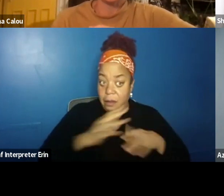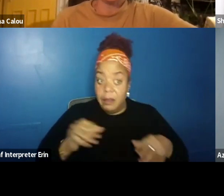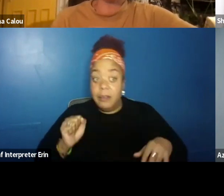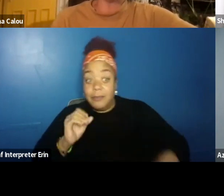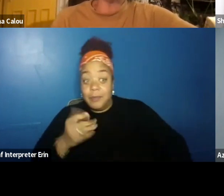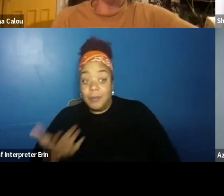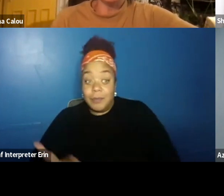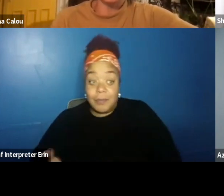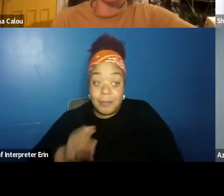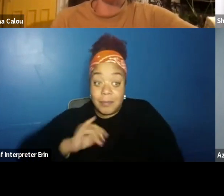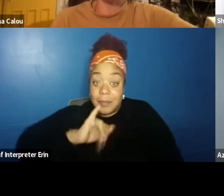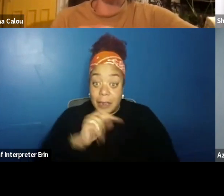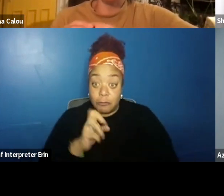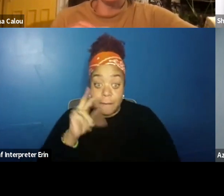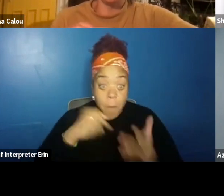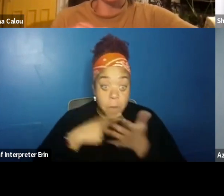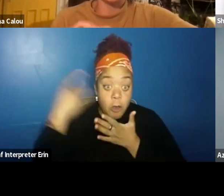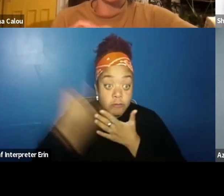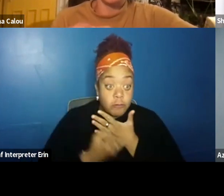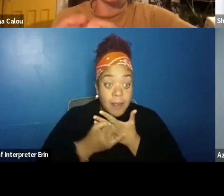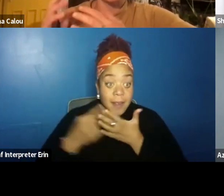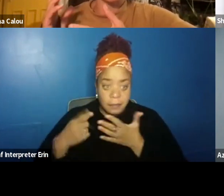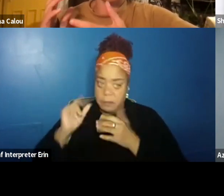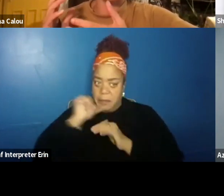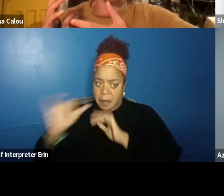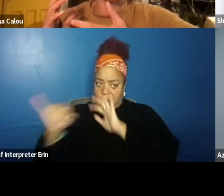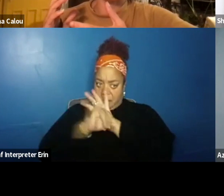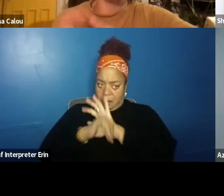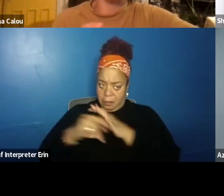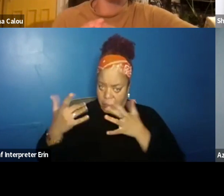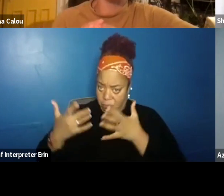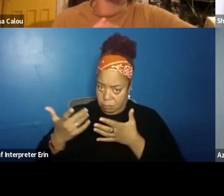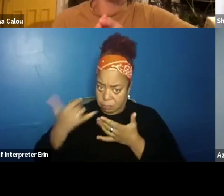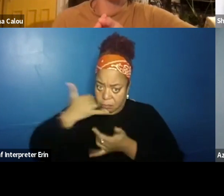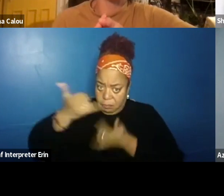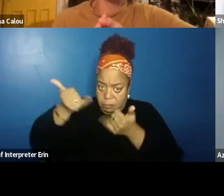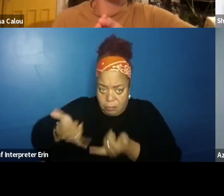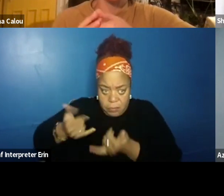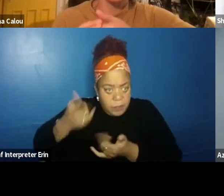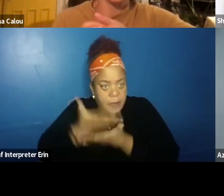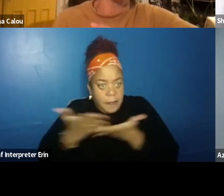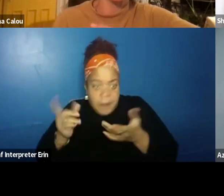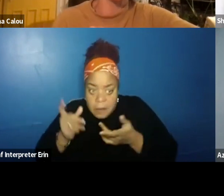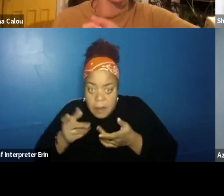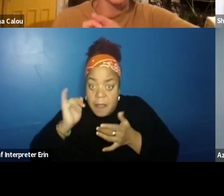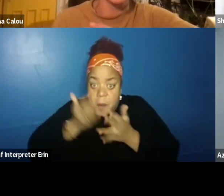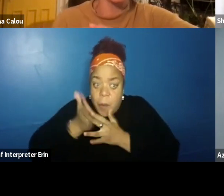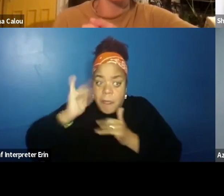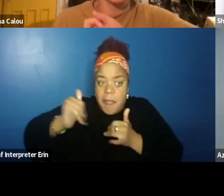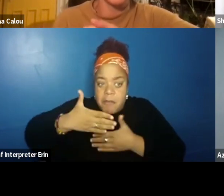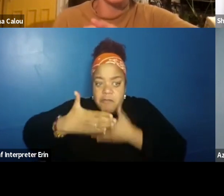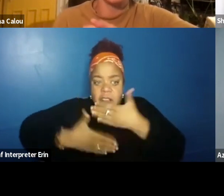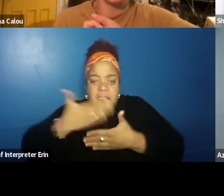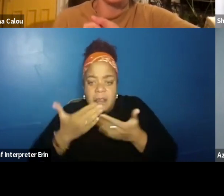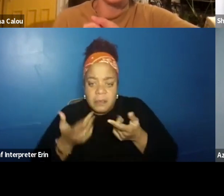themselves, but they do geolocate callers through the process. They engage in non-consensual interventions